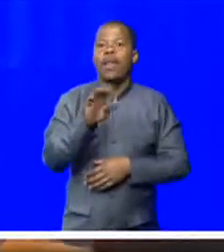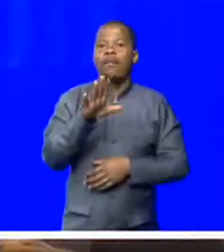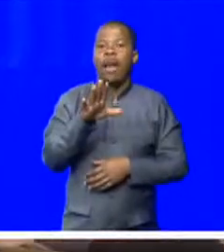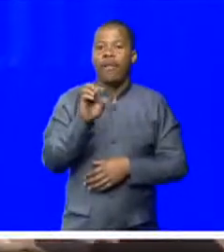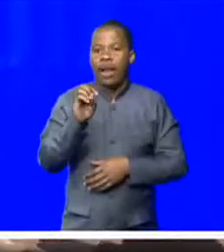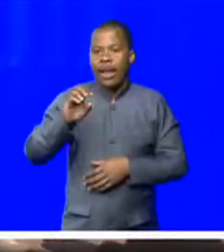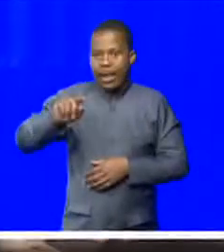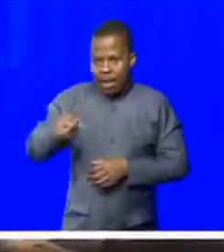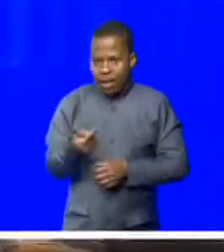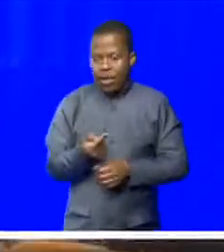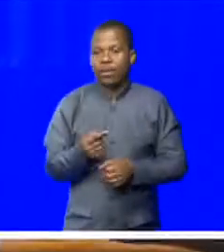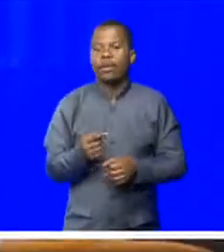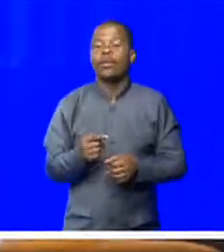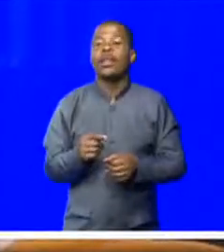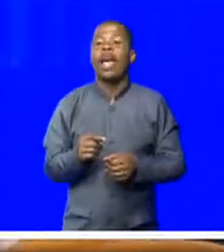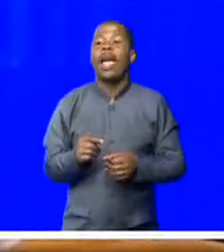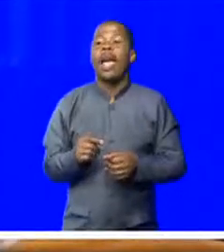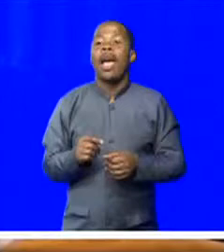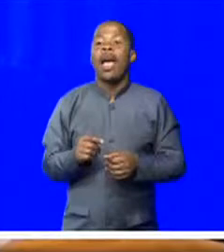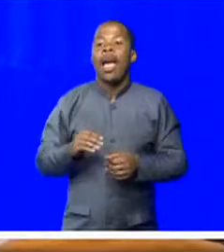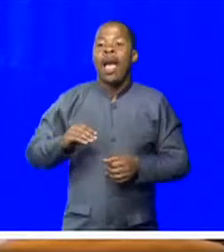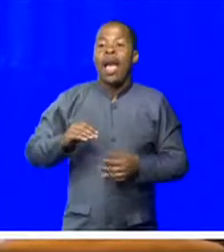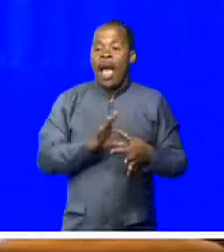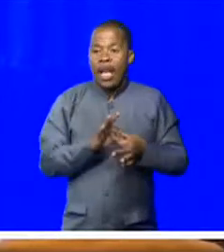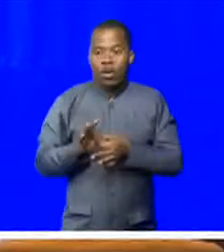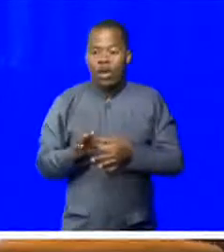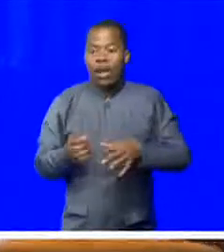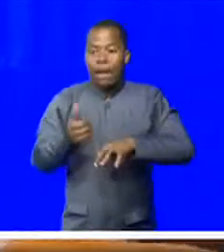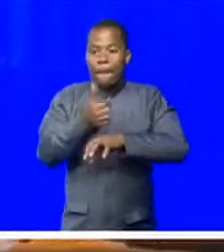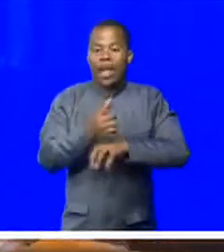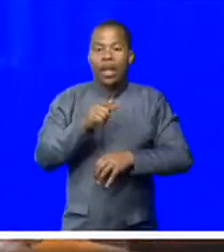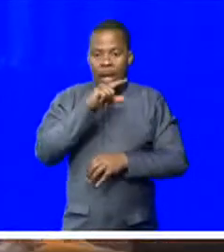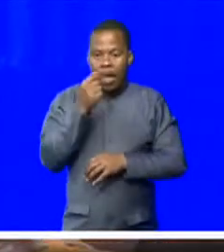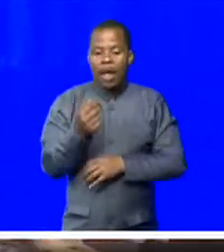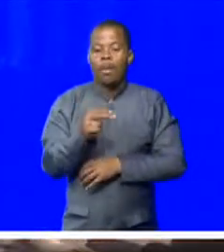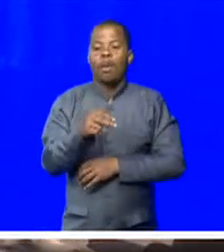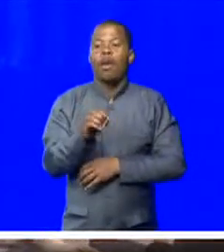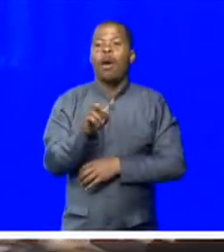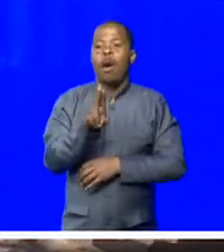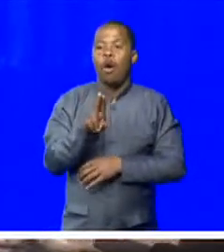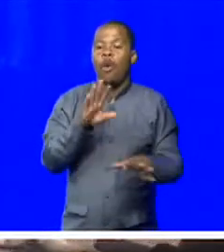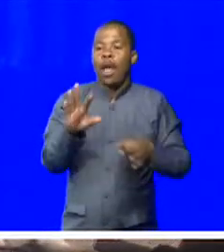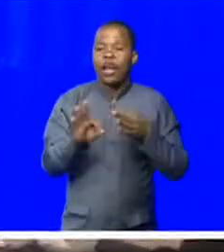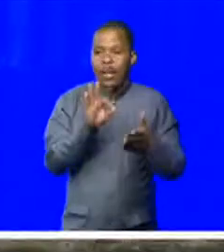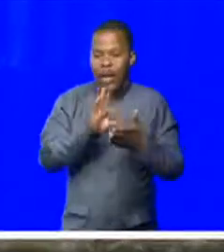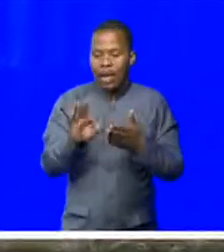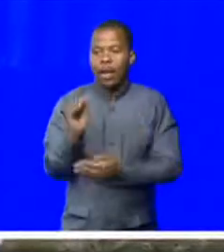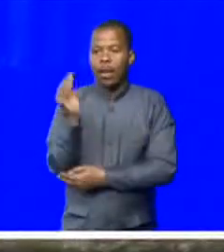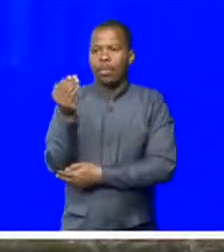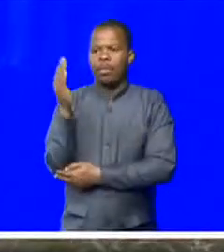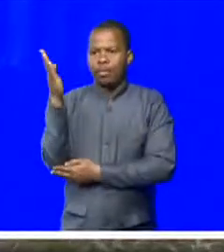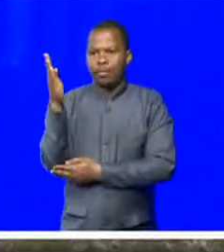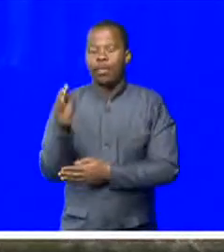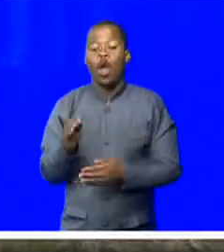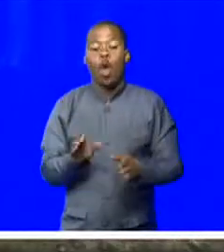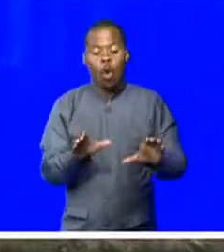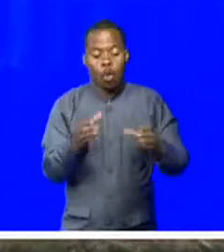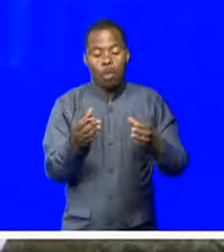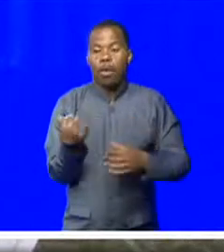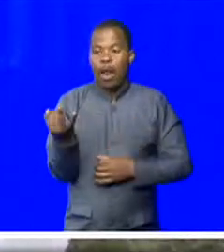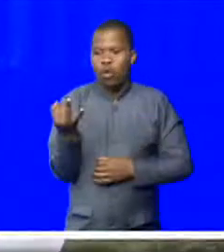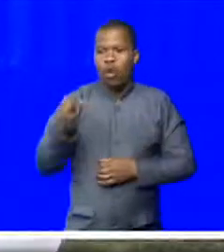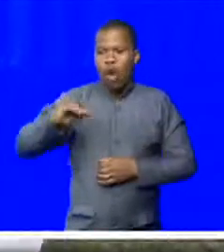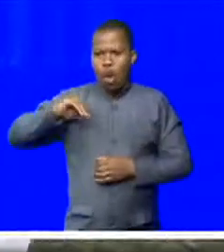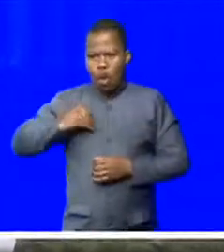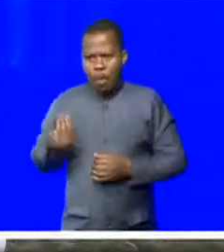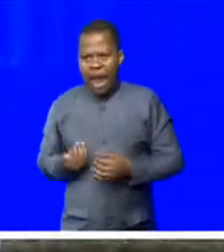project president Toki Hau elaborates about the cottage factory. We have 2 different groups of women. The one are